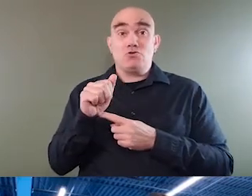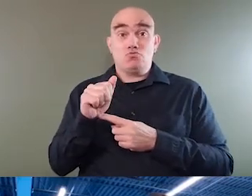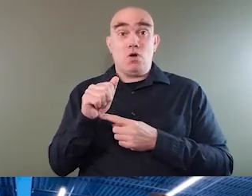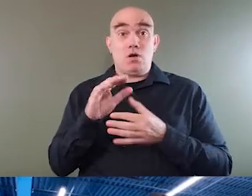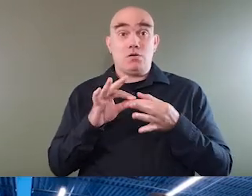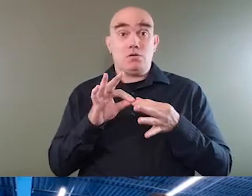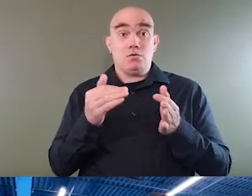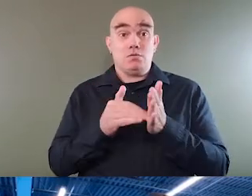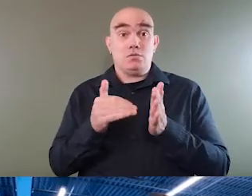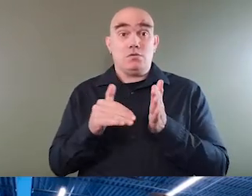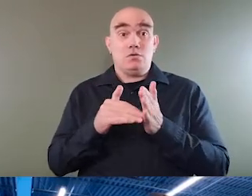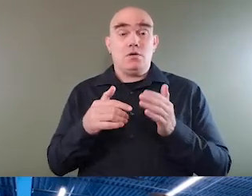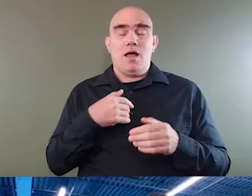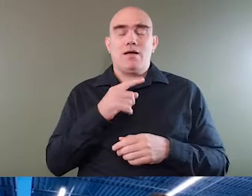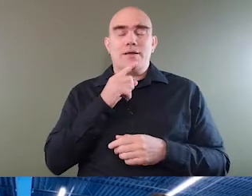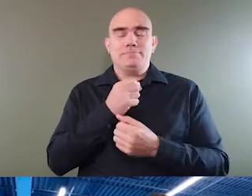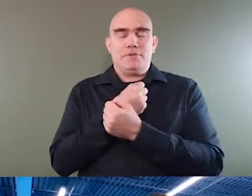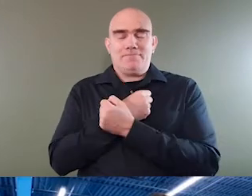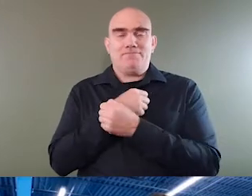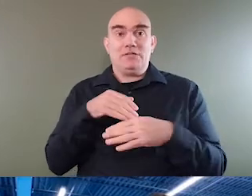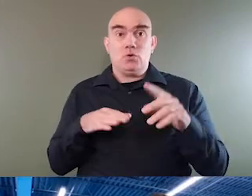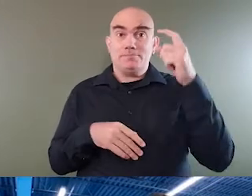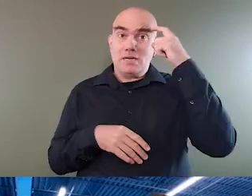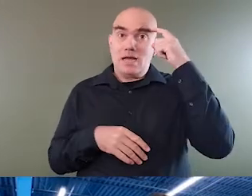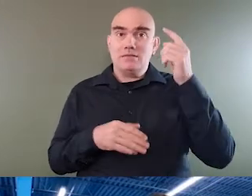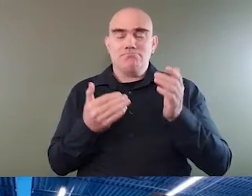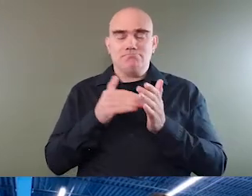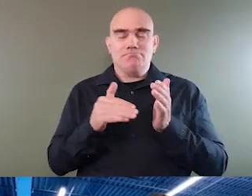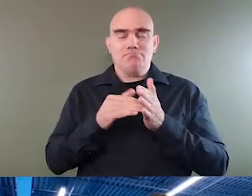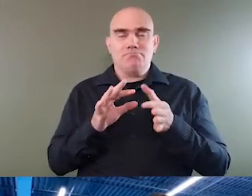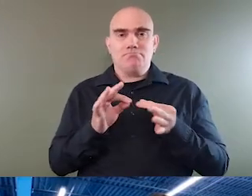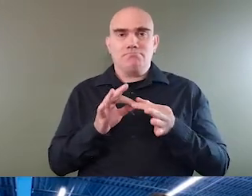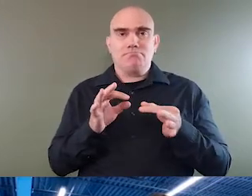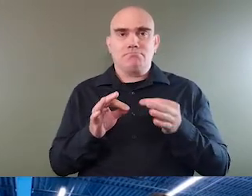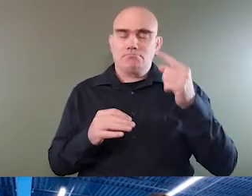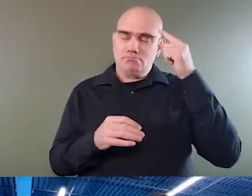with the mantra, "I am love," in your mind.